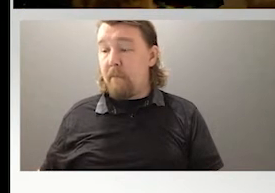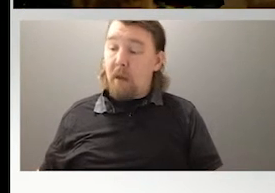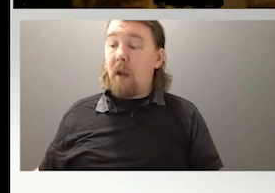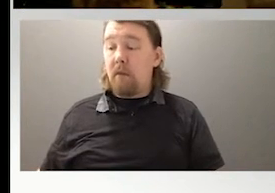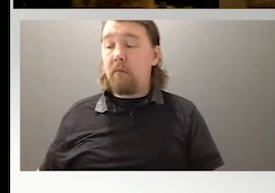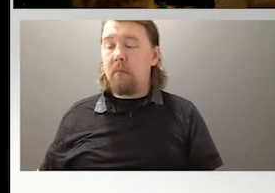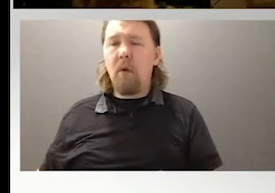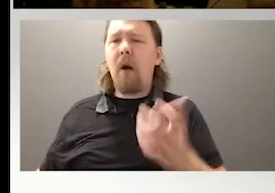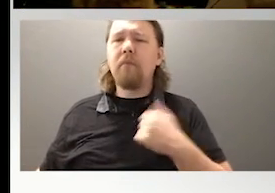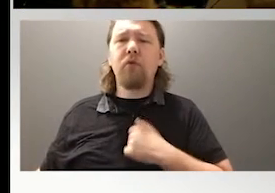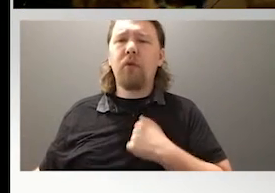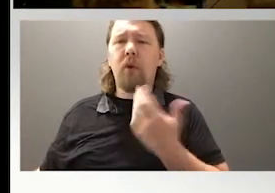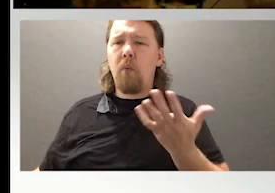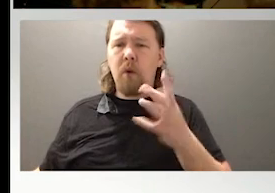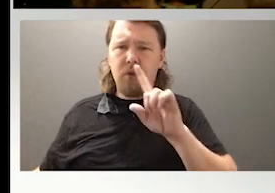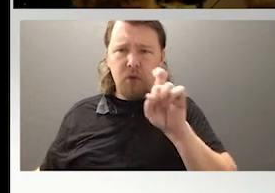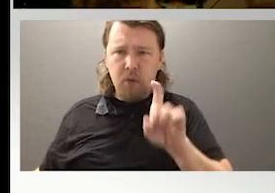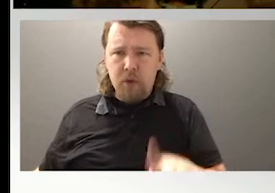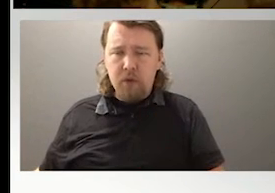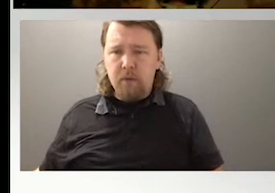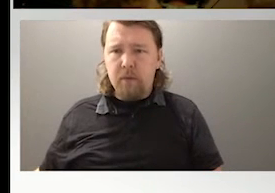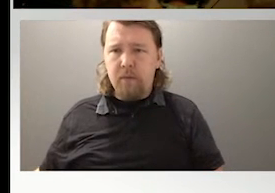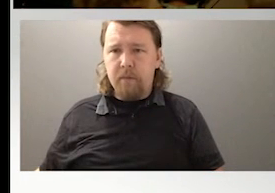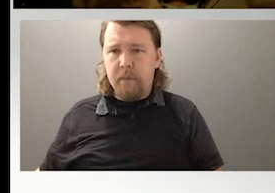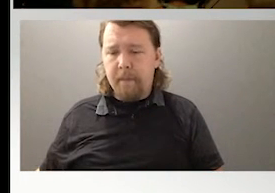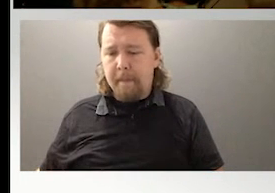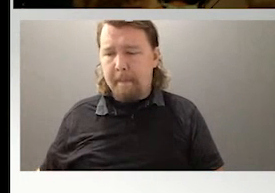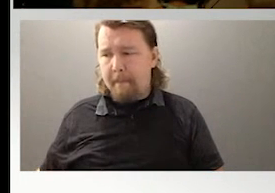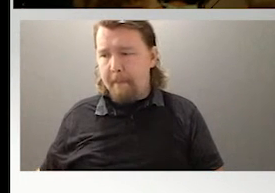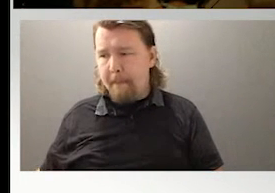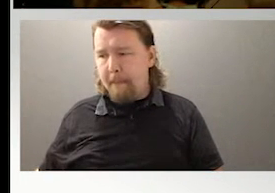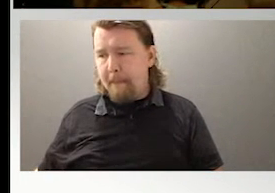Yeah, what's the question? I'm sorry.